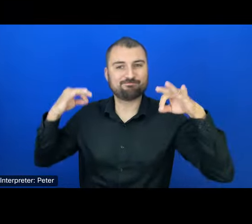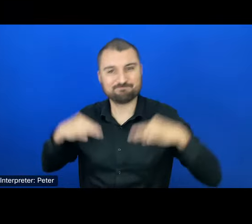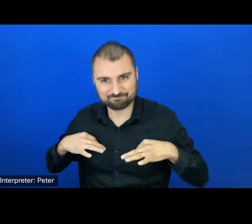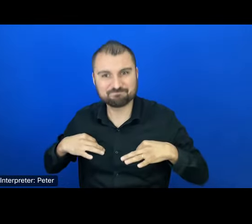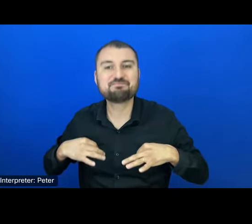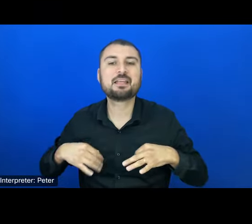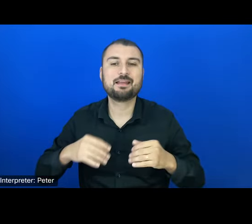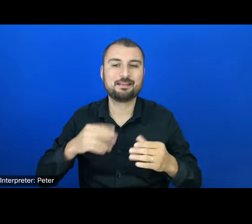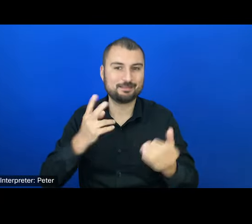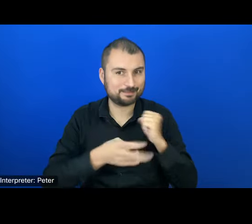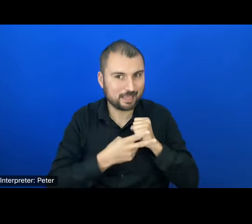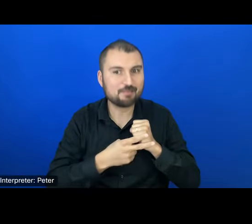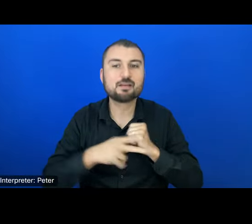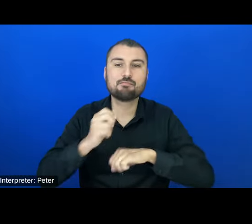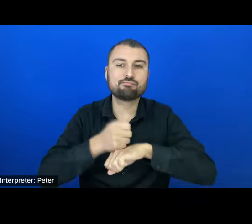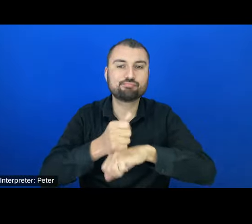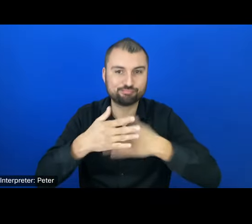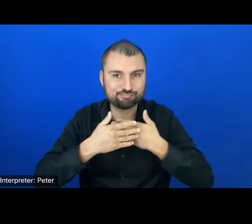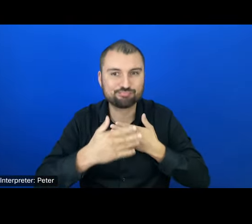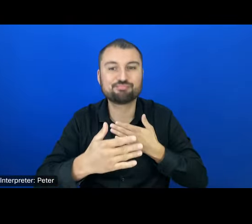Further questions?